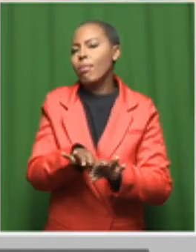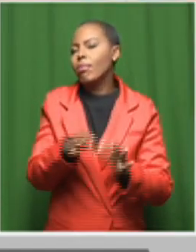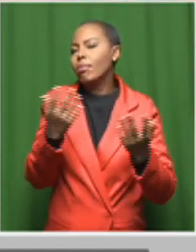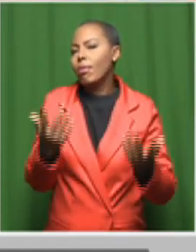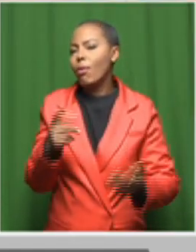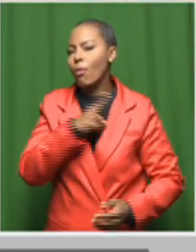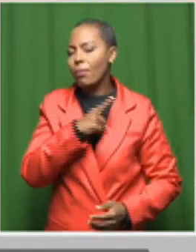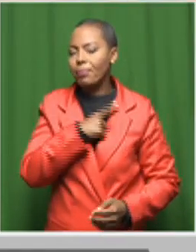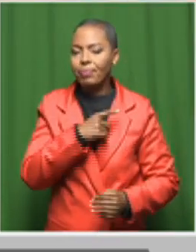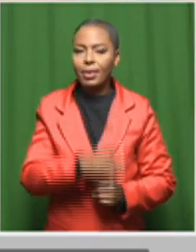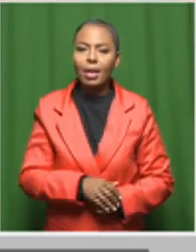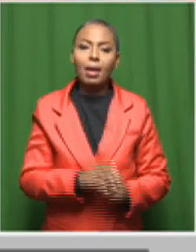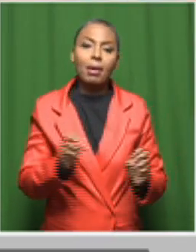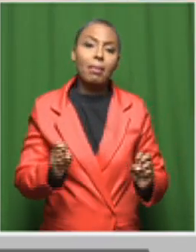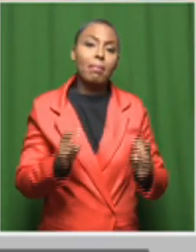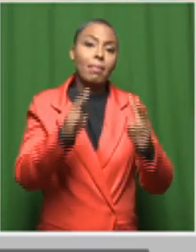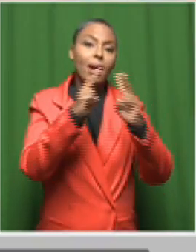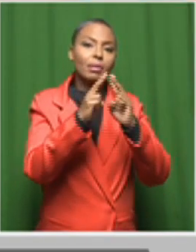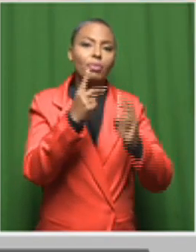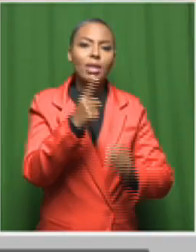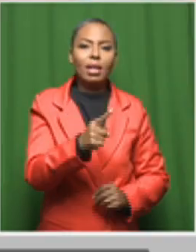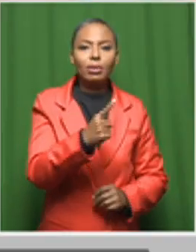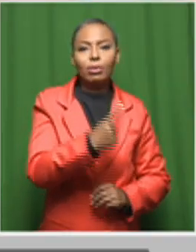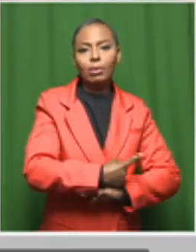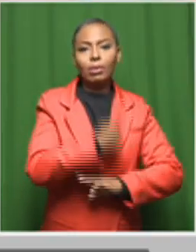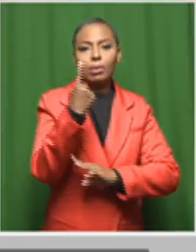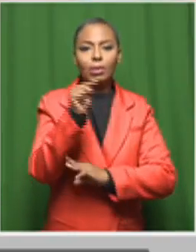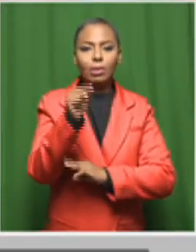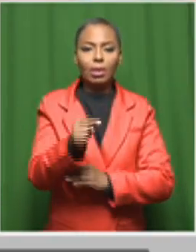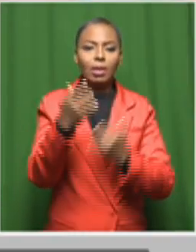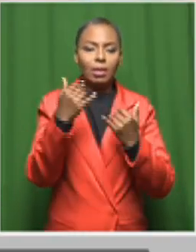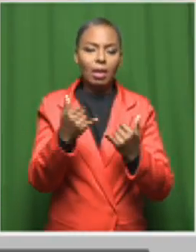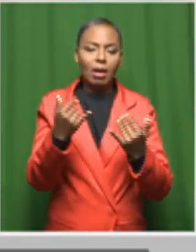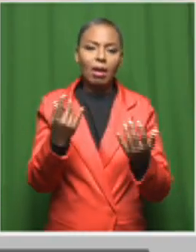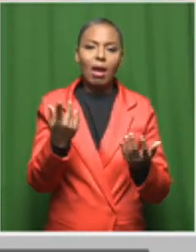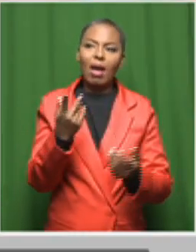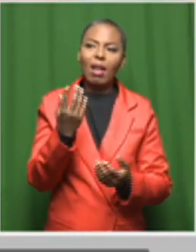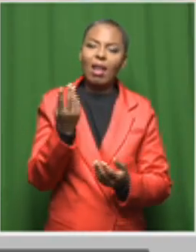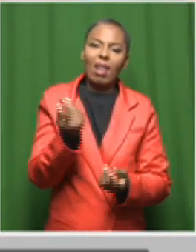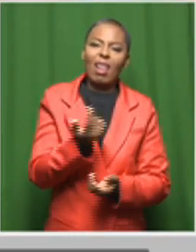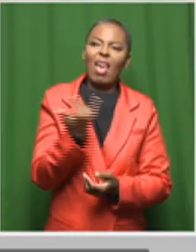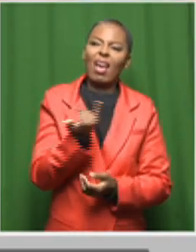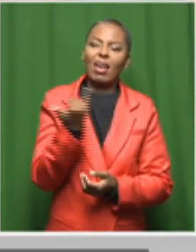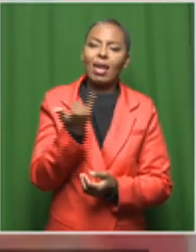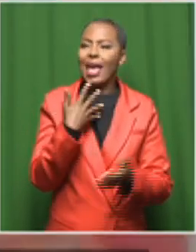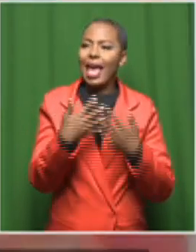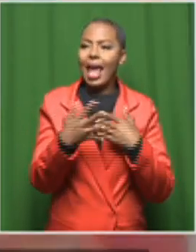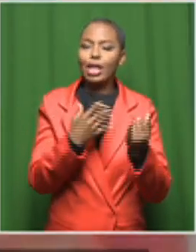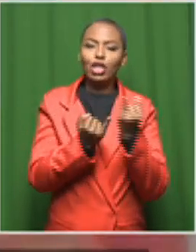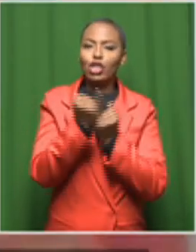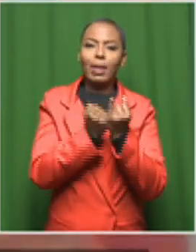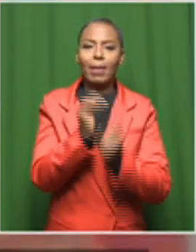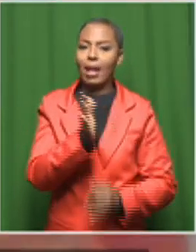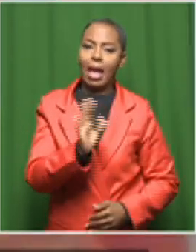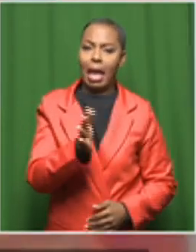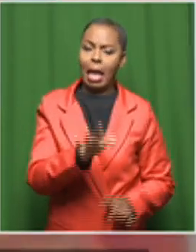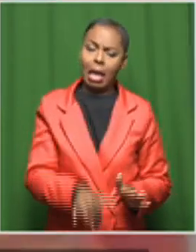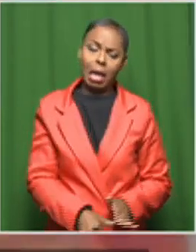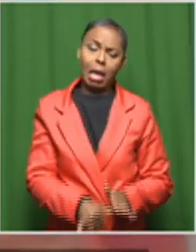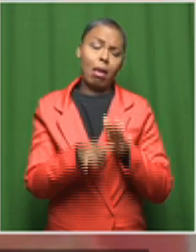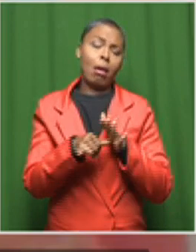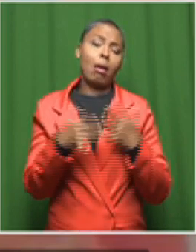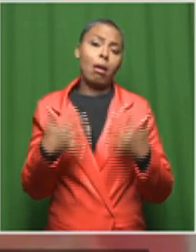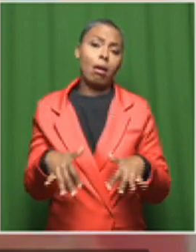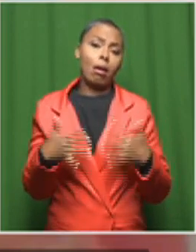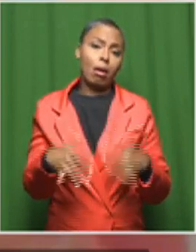call it the Paris Rendezvous. It's Roland Garros is unlike any tournament, whether for its place as